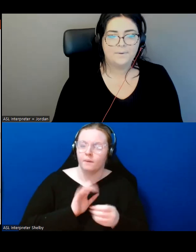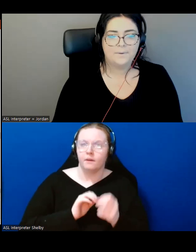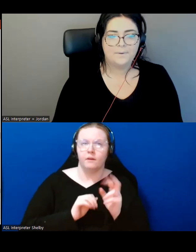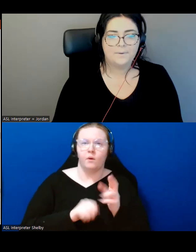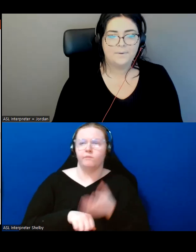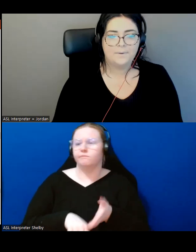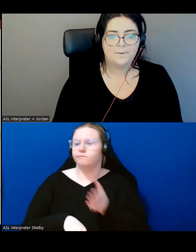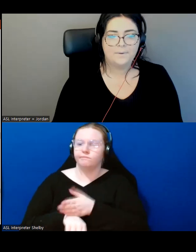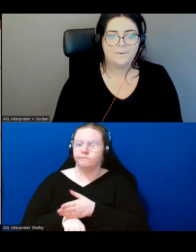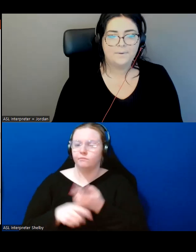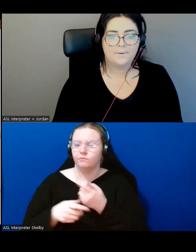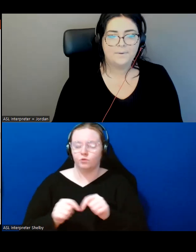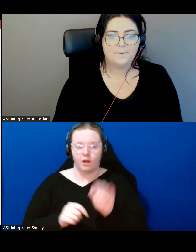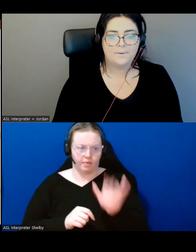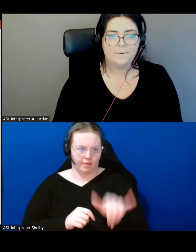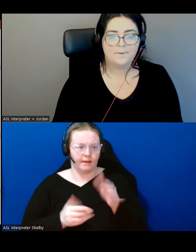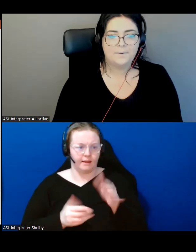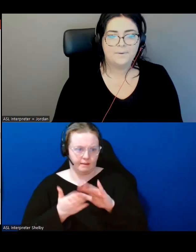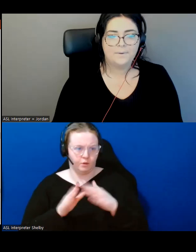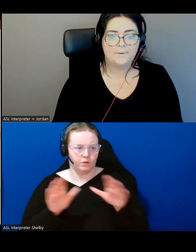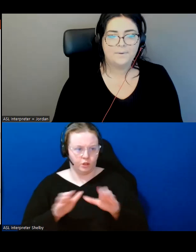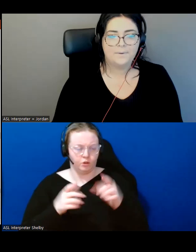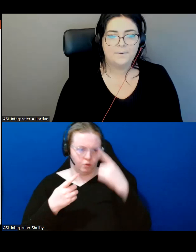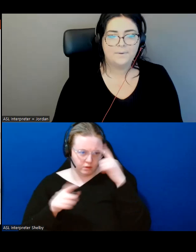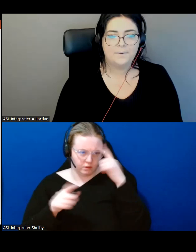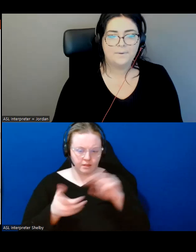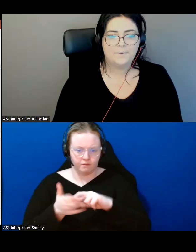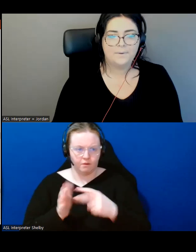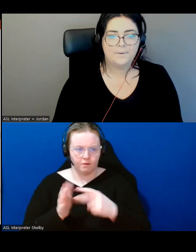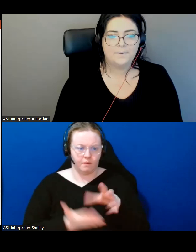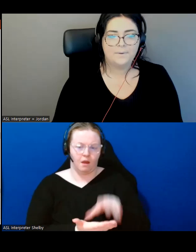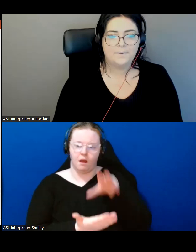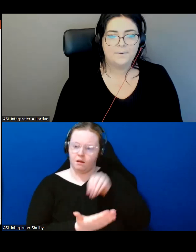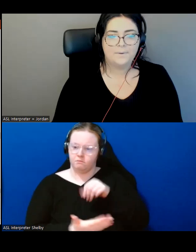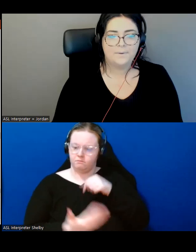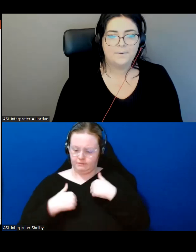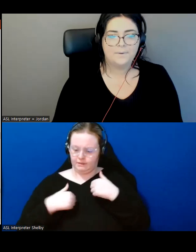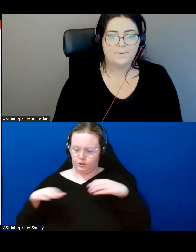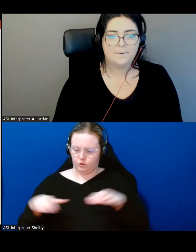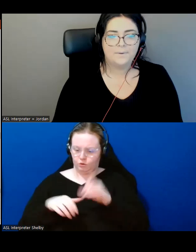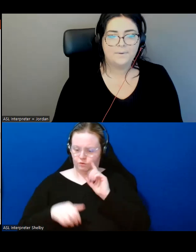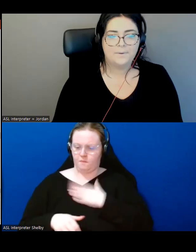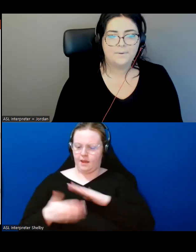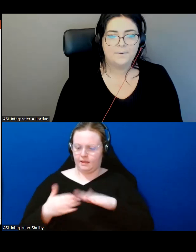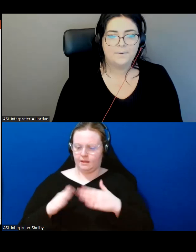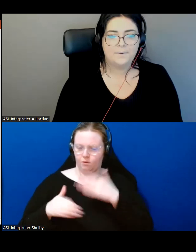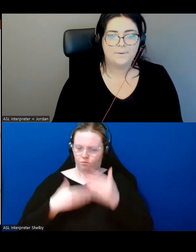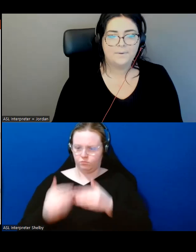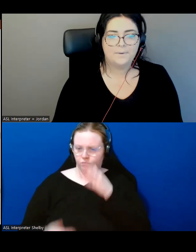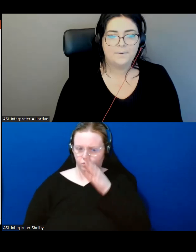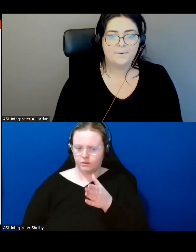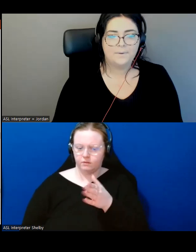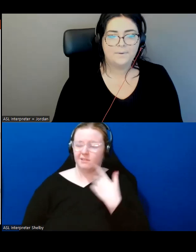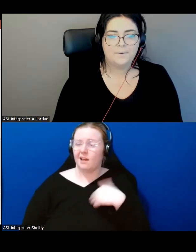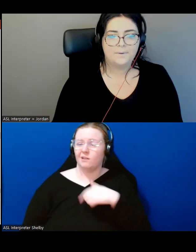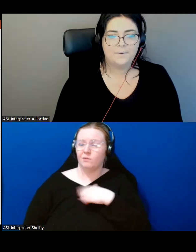another community did that worked out really well for them. We really like to support communities who self-identify